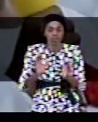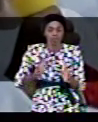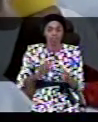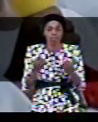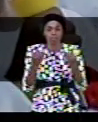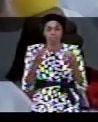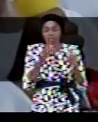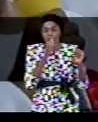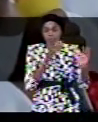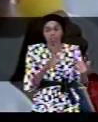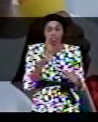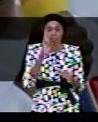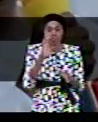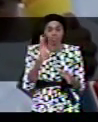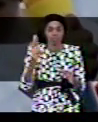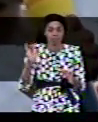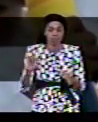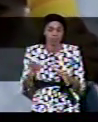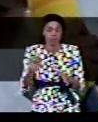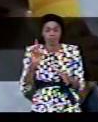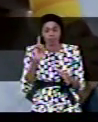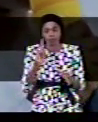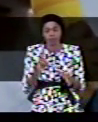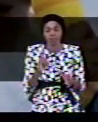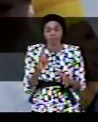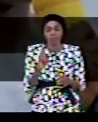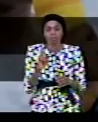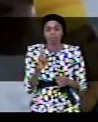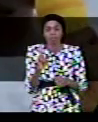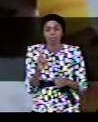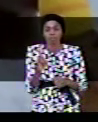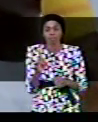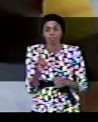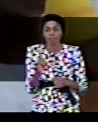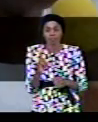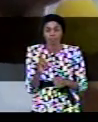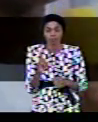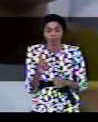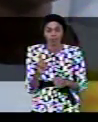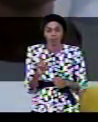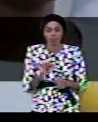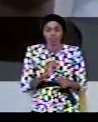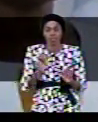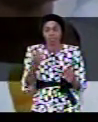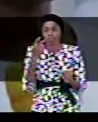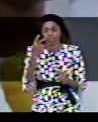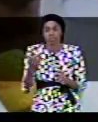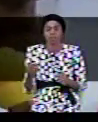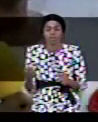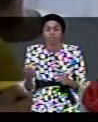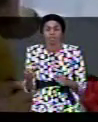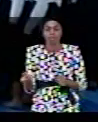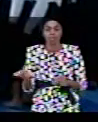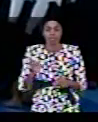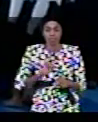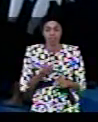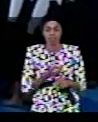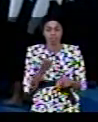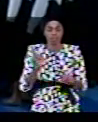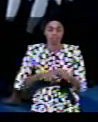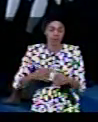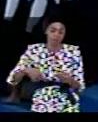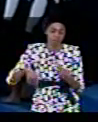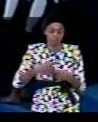how many blessings one by one. I can see after